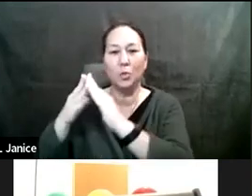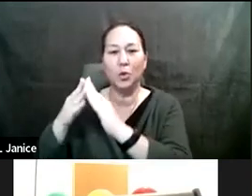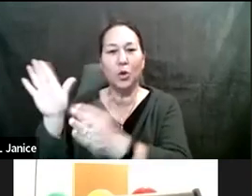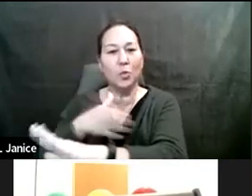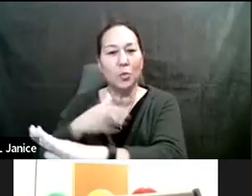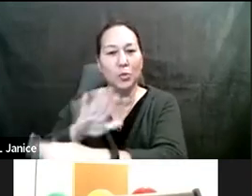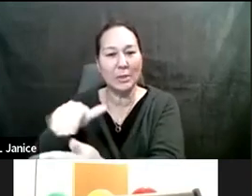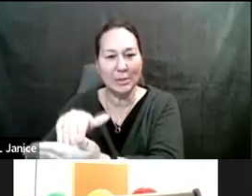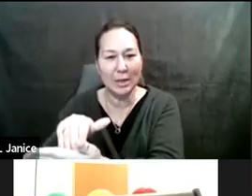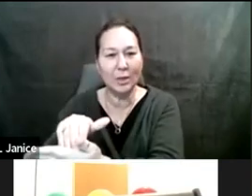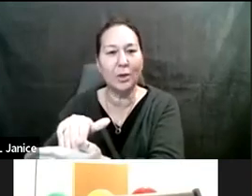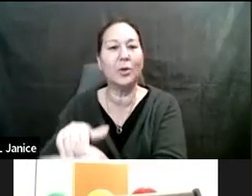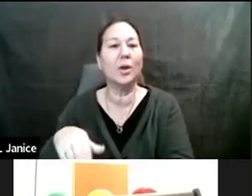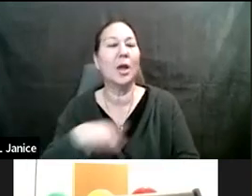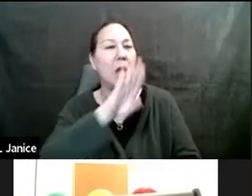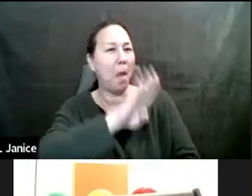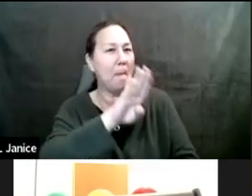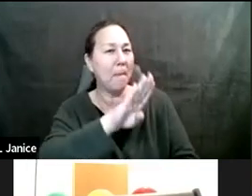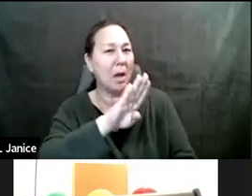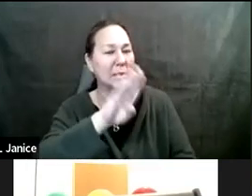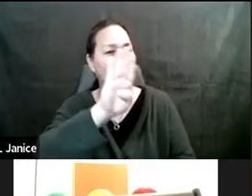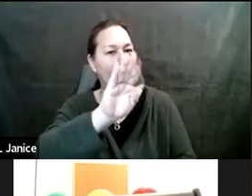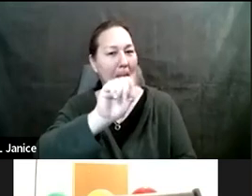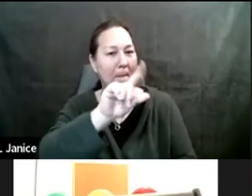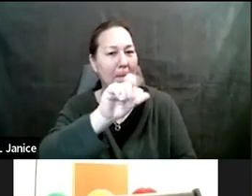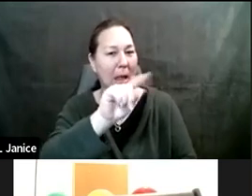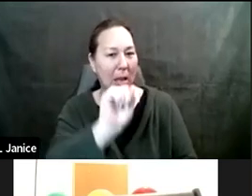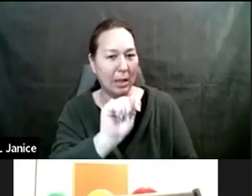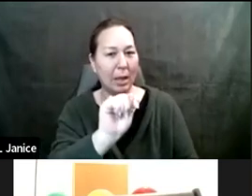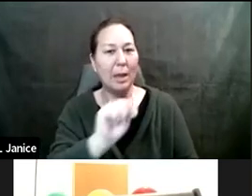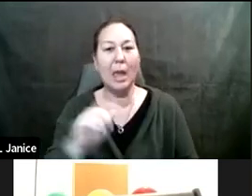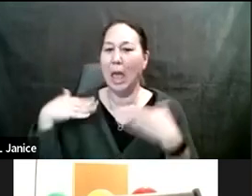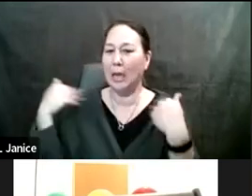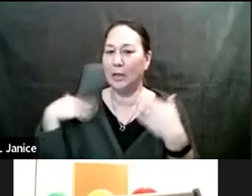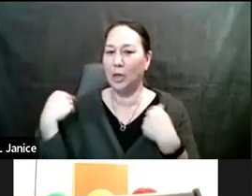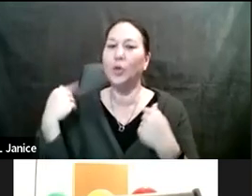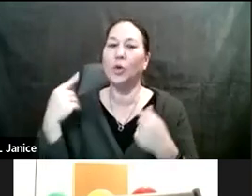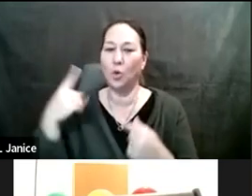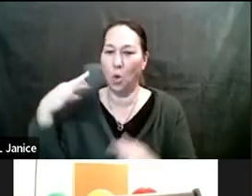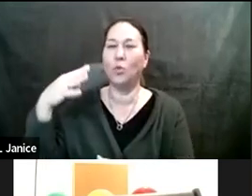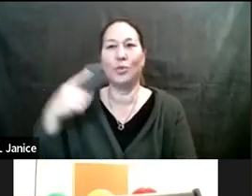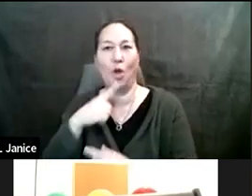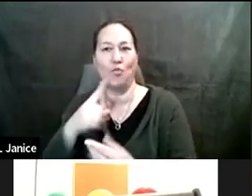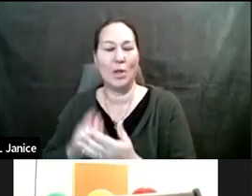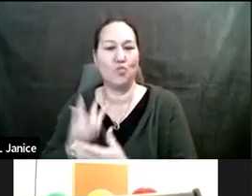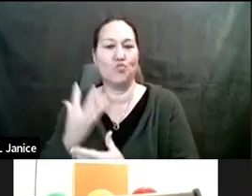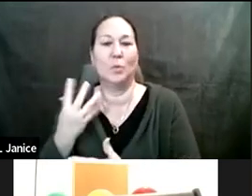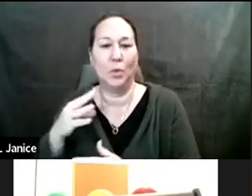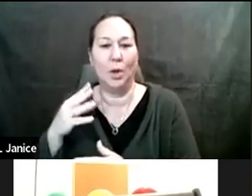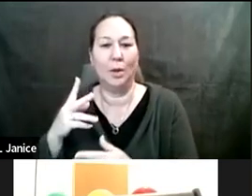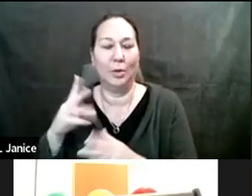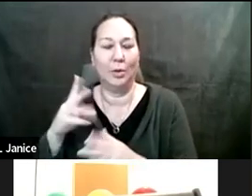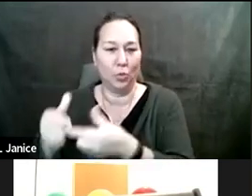group with their help we will offer a range of activities such as group music therapy sessions